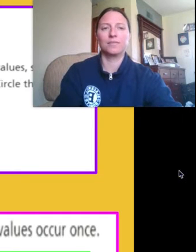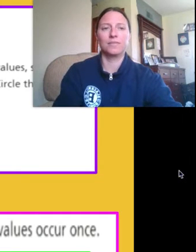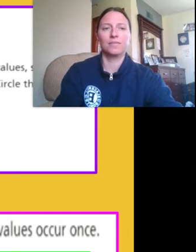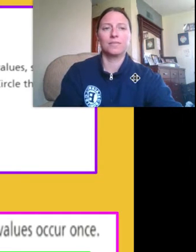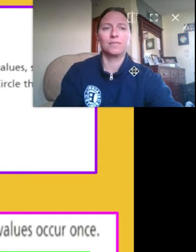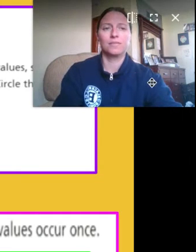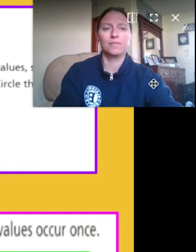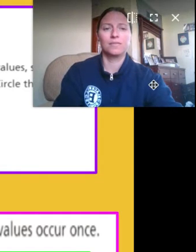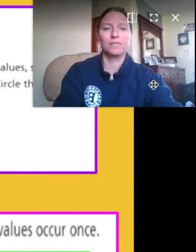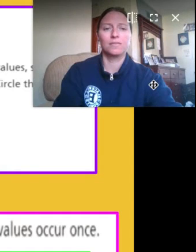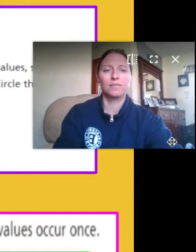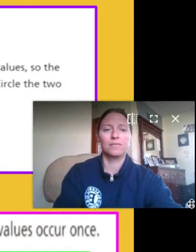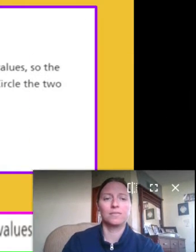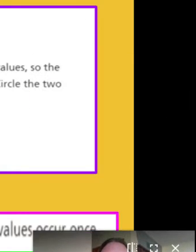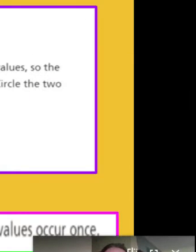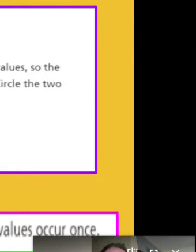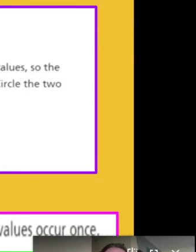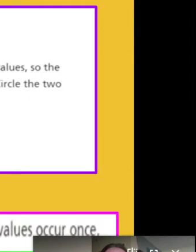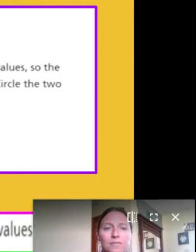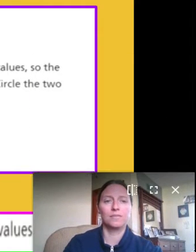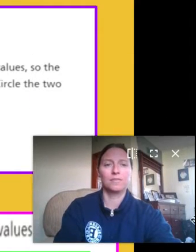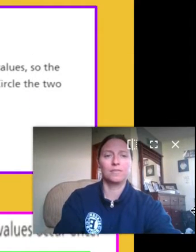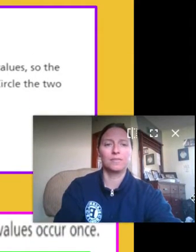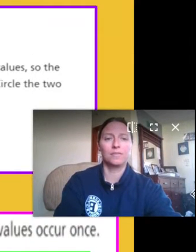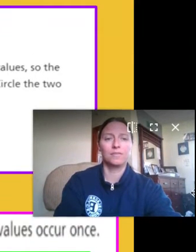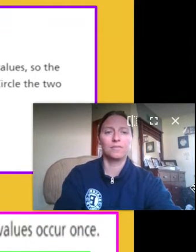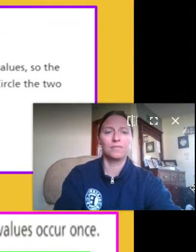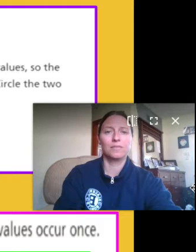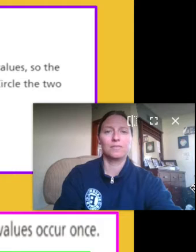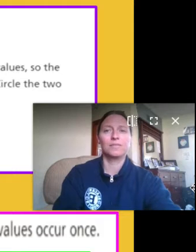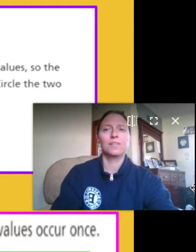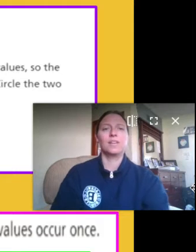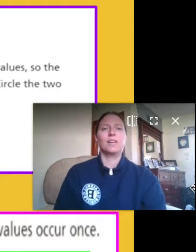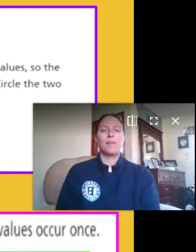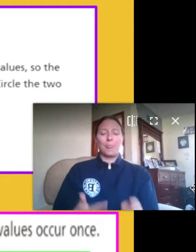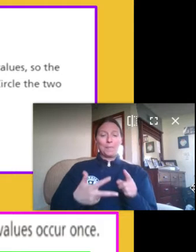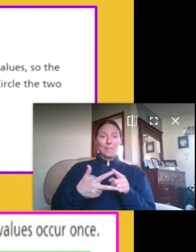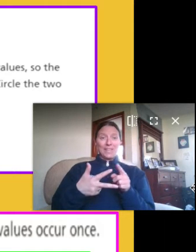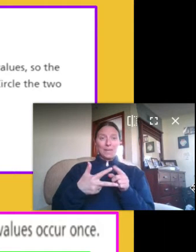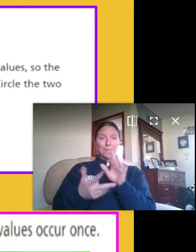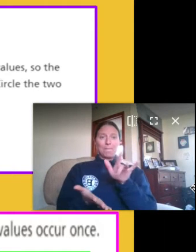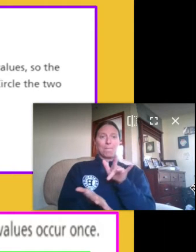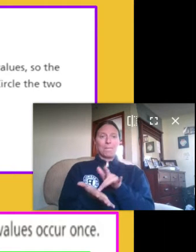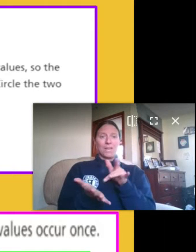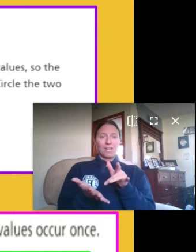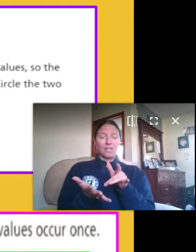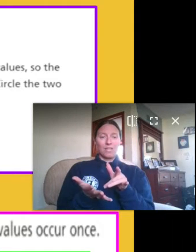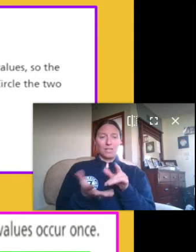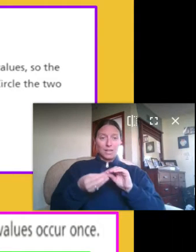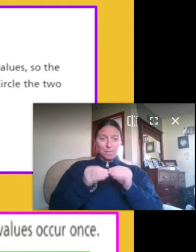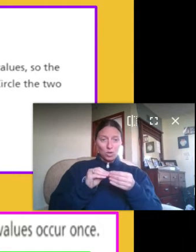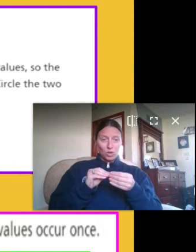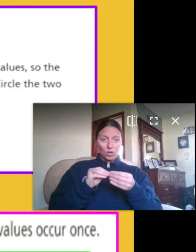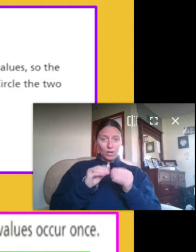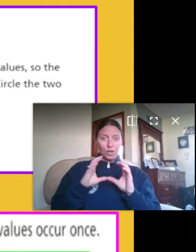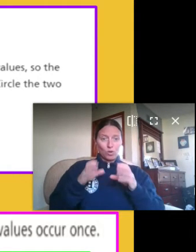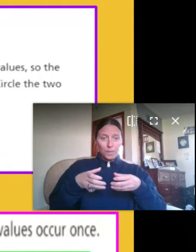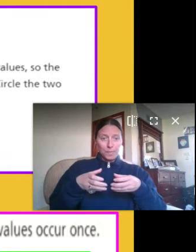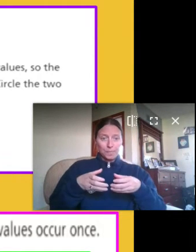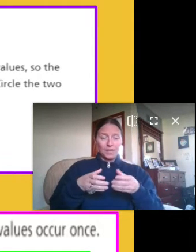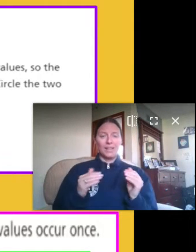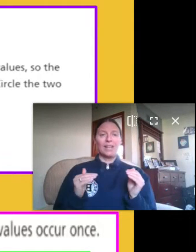The median is the middle value of the data set. Now, these are